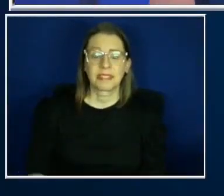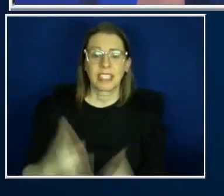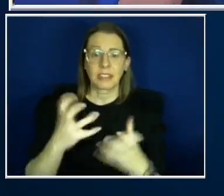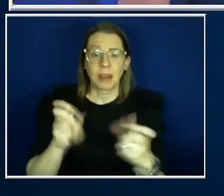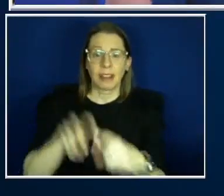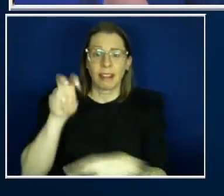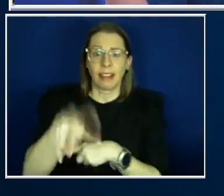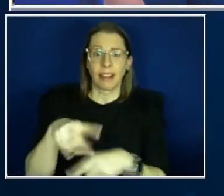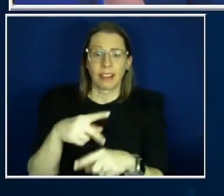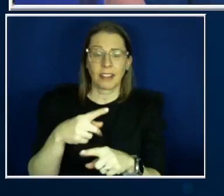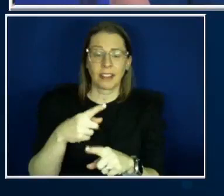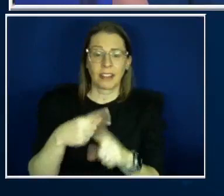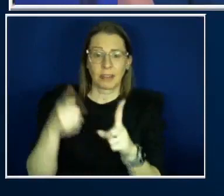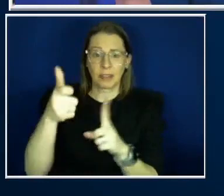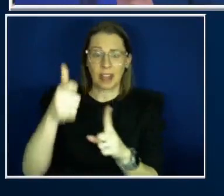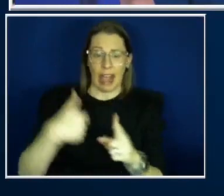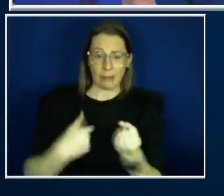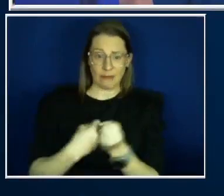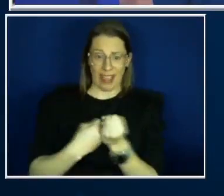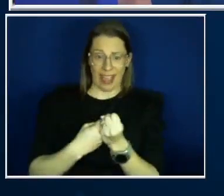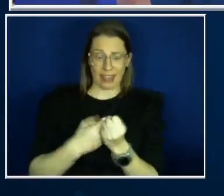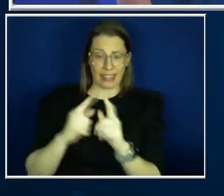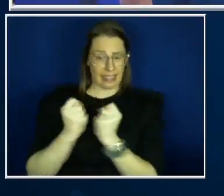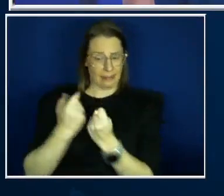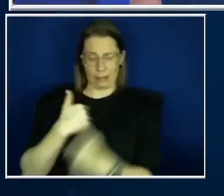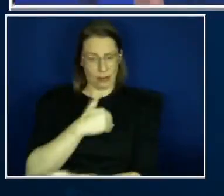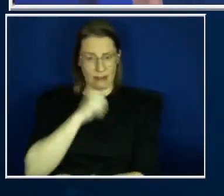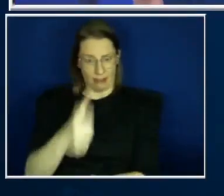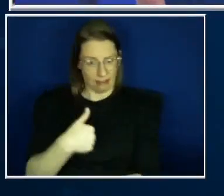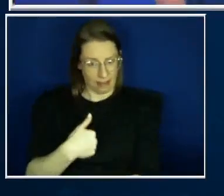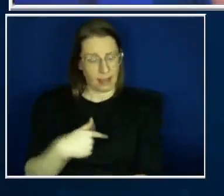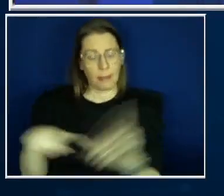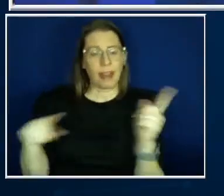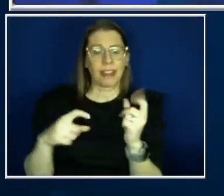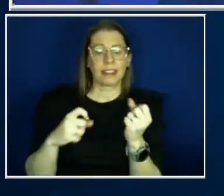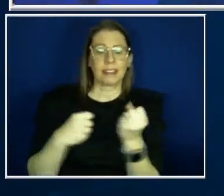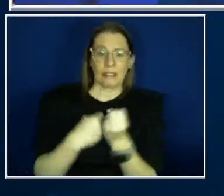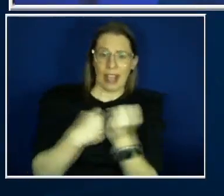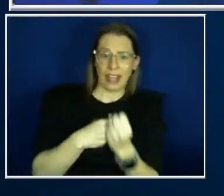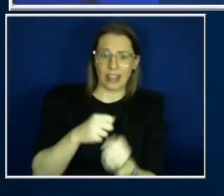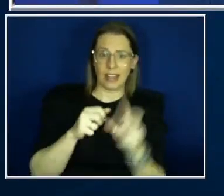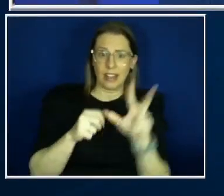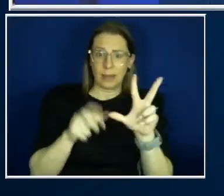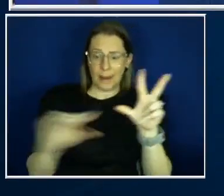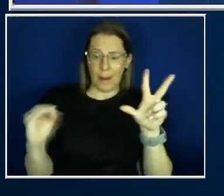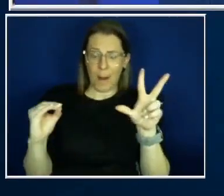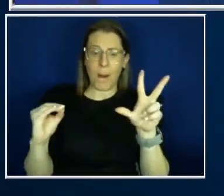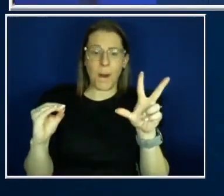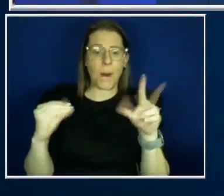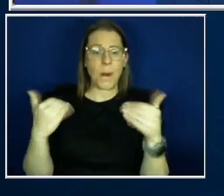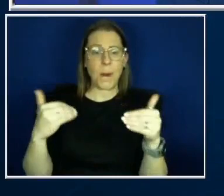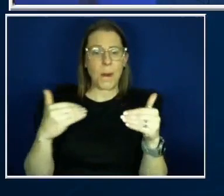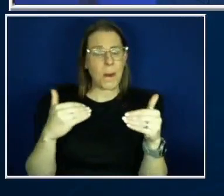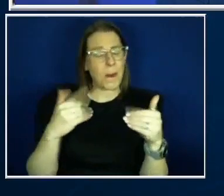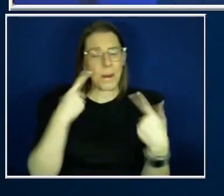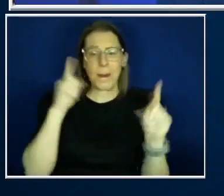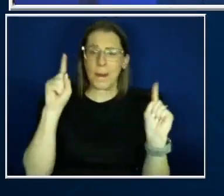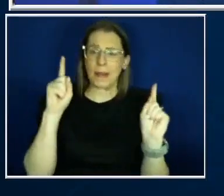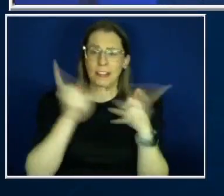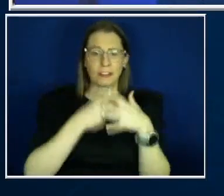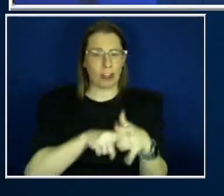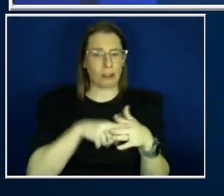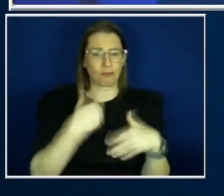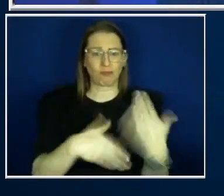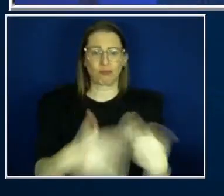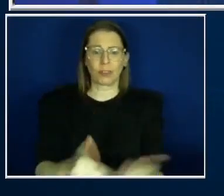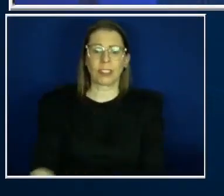team member. I'm just a fan. So we get really excited when we're, when we're 3-0 to hit the ground running. So, but tell us